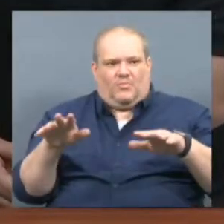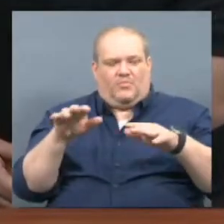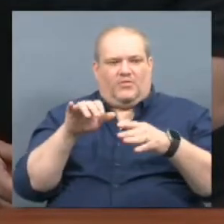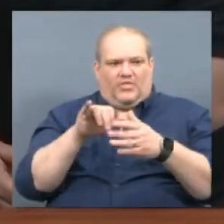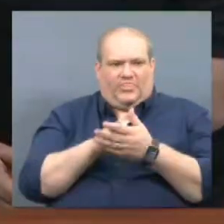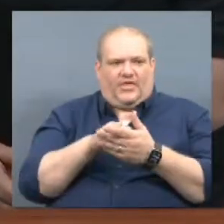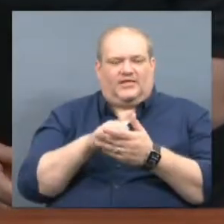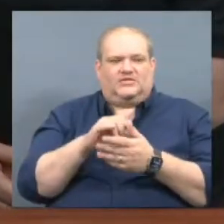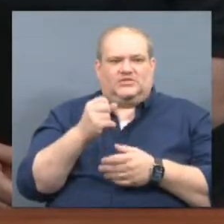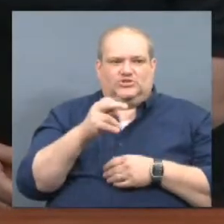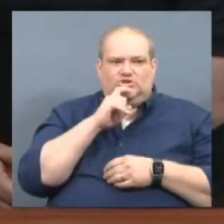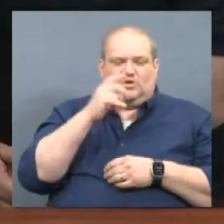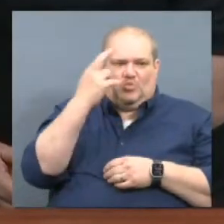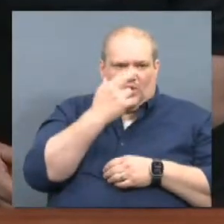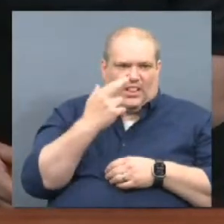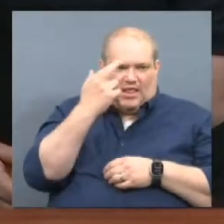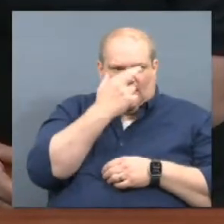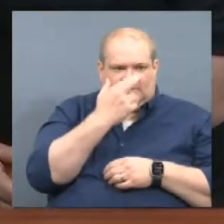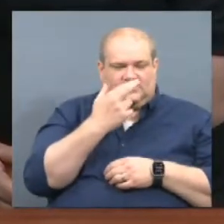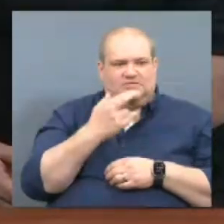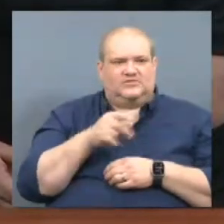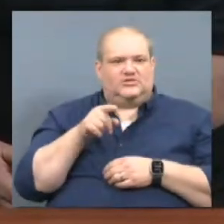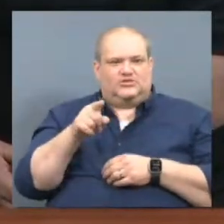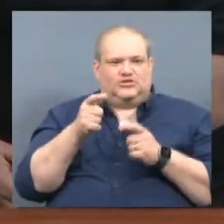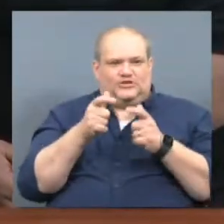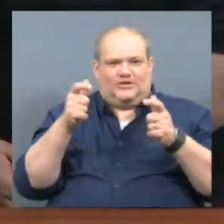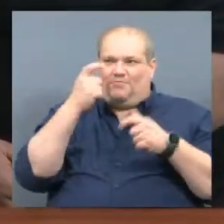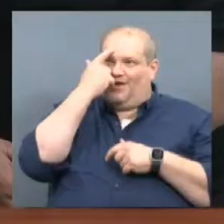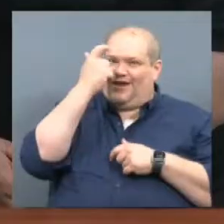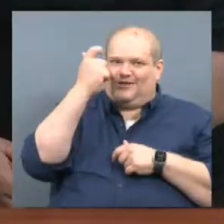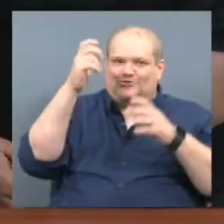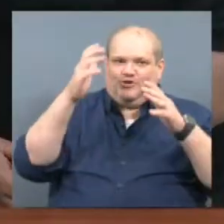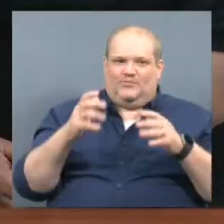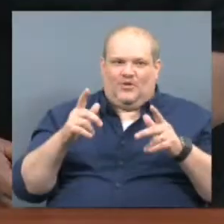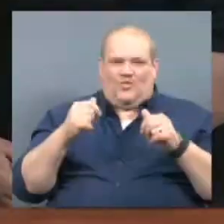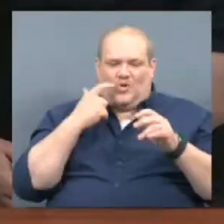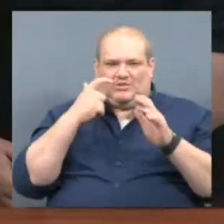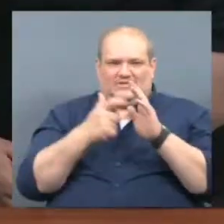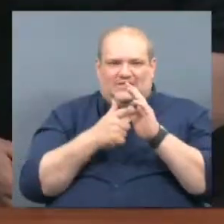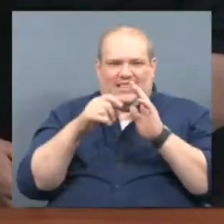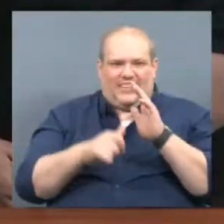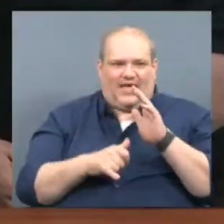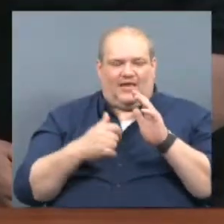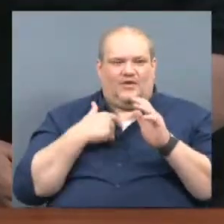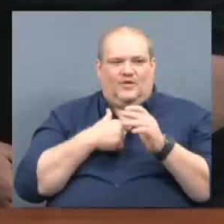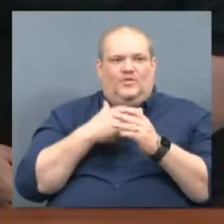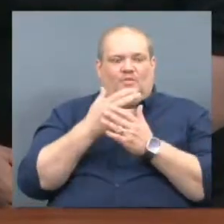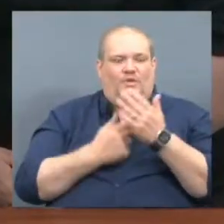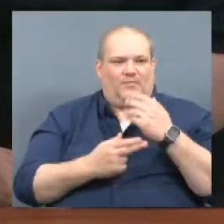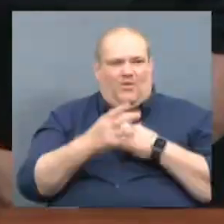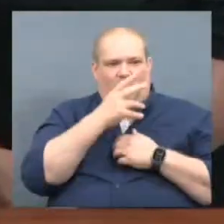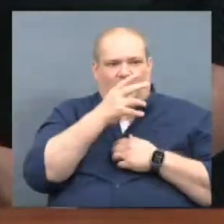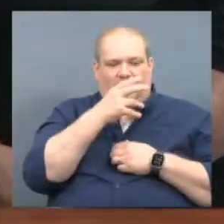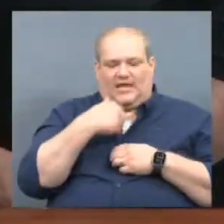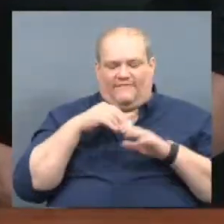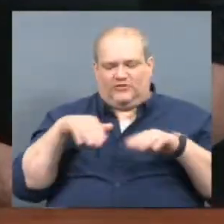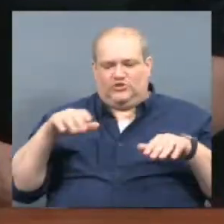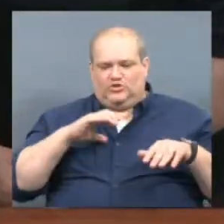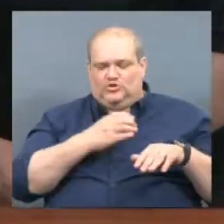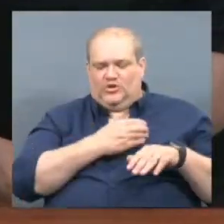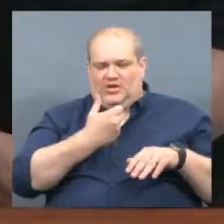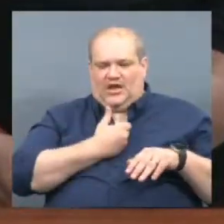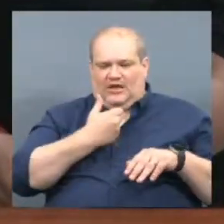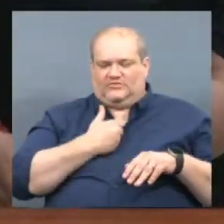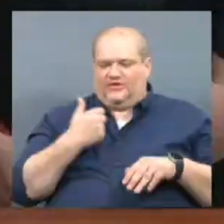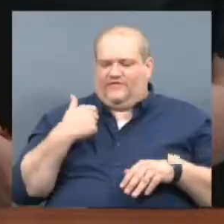things she realized. She's a big dreamer, so when she's seen it, we are both moms, and we don't like